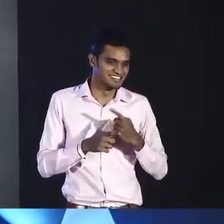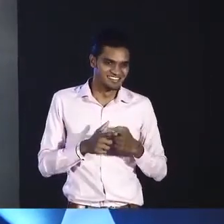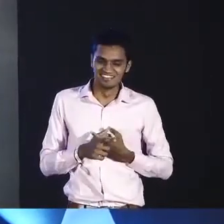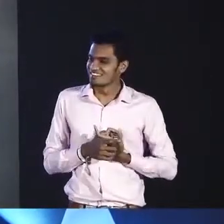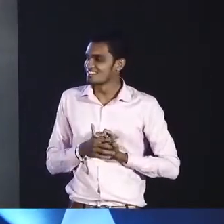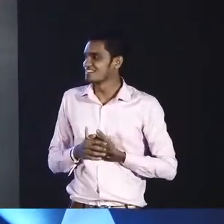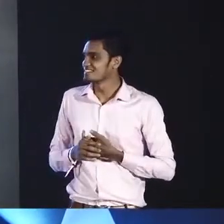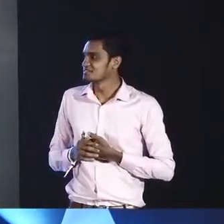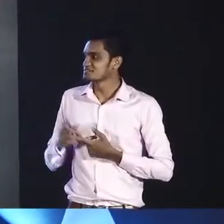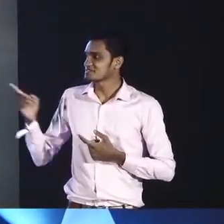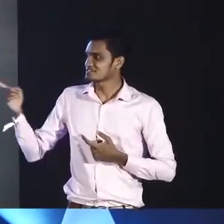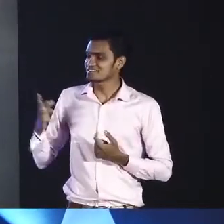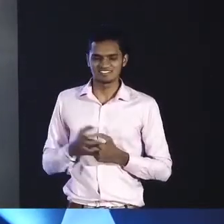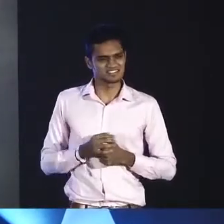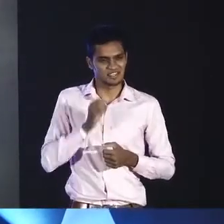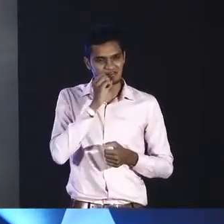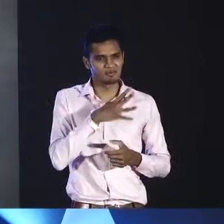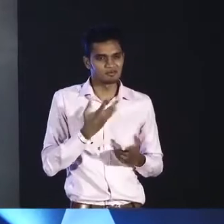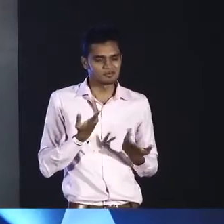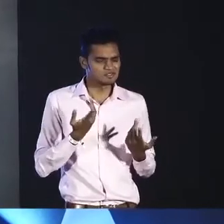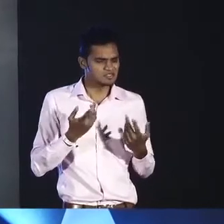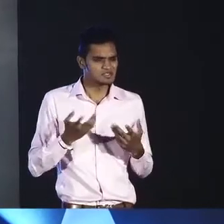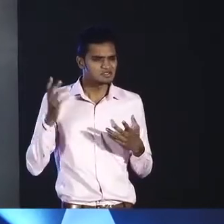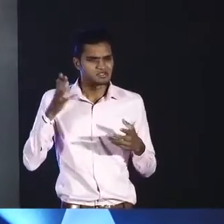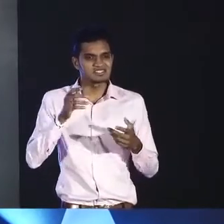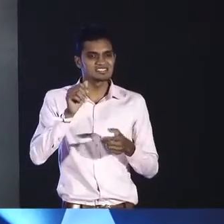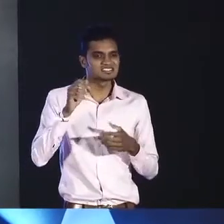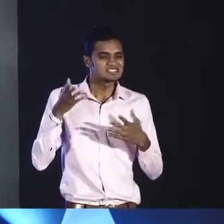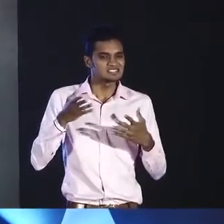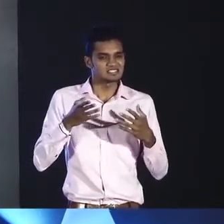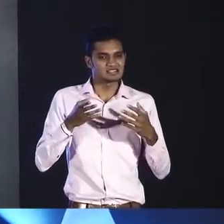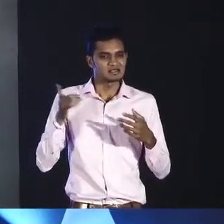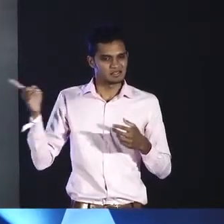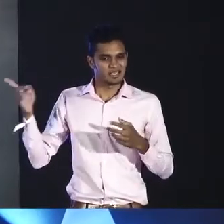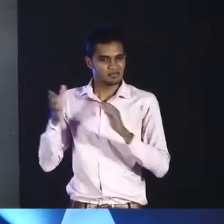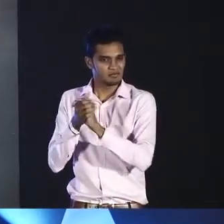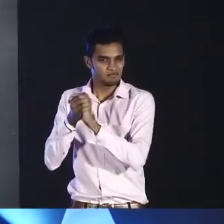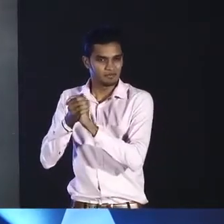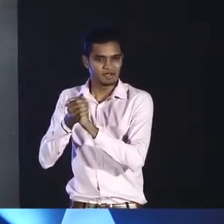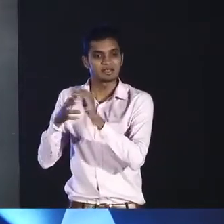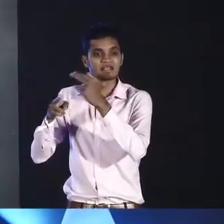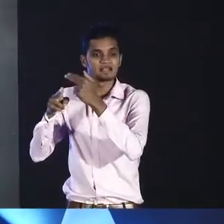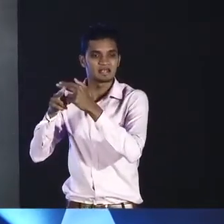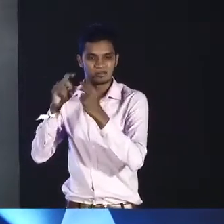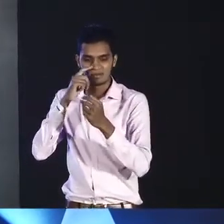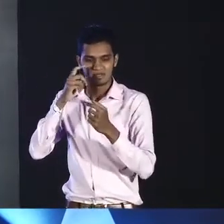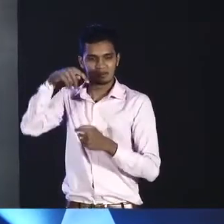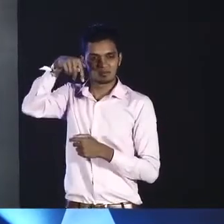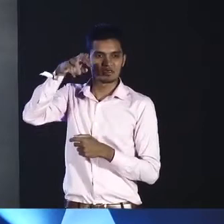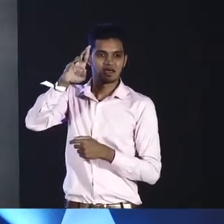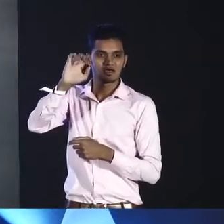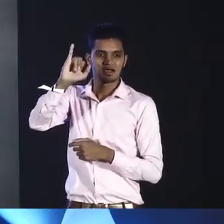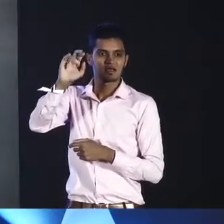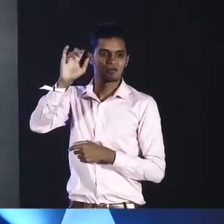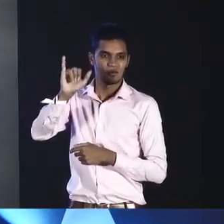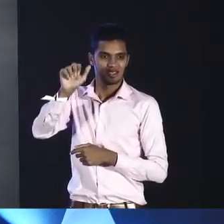to title this talk itself, "The Assumptions Which We Make." I have a friend called Priya. She works as a loan officer in Canara Bank, and